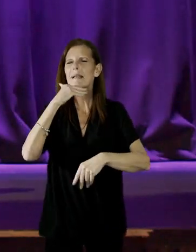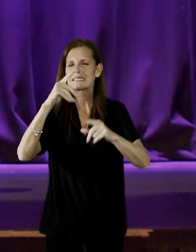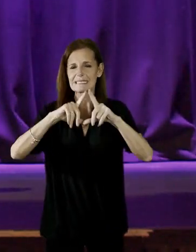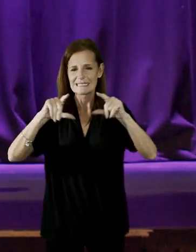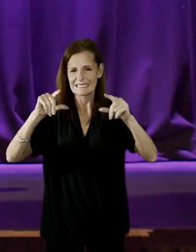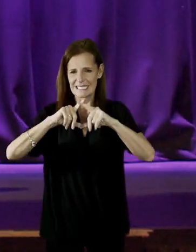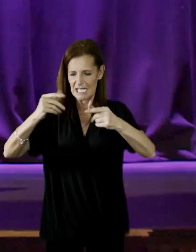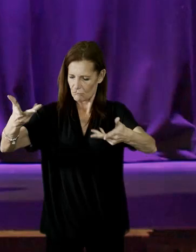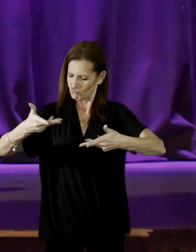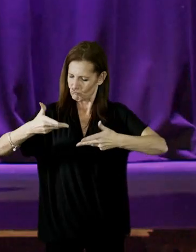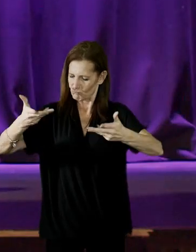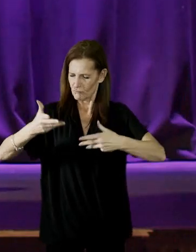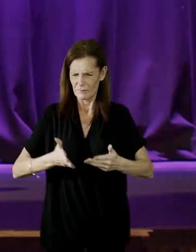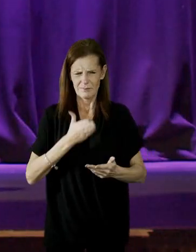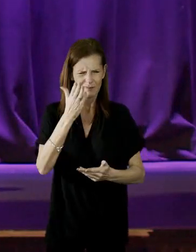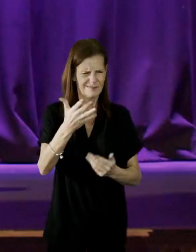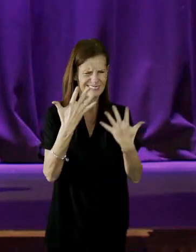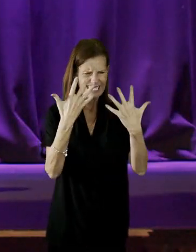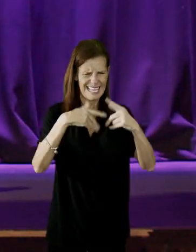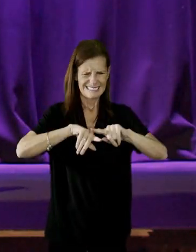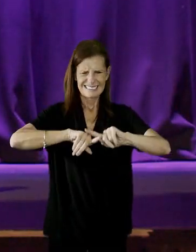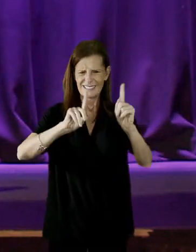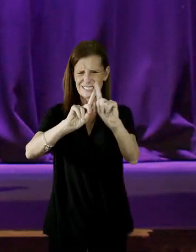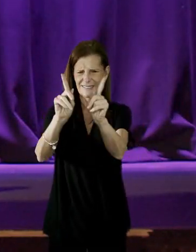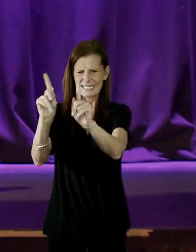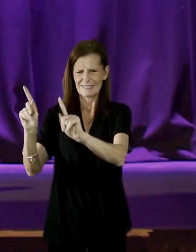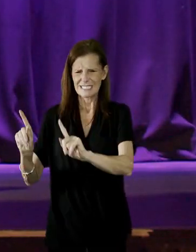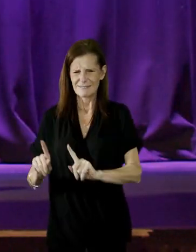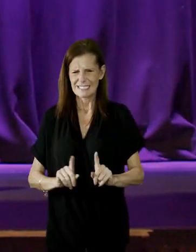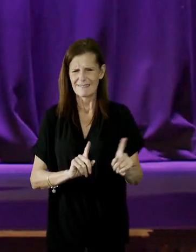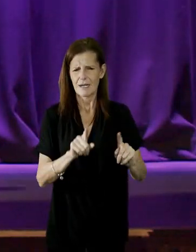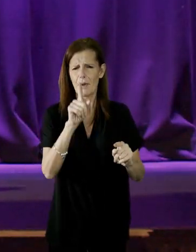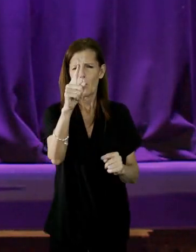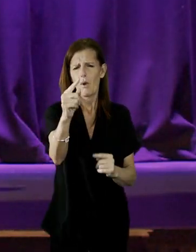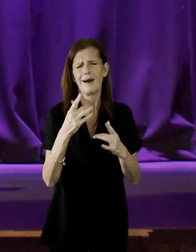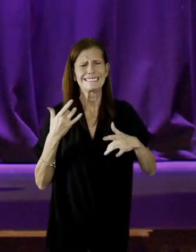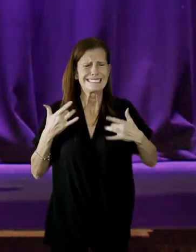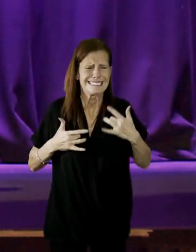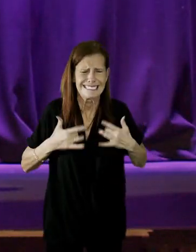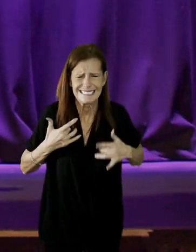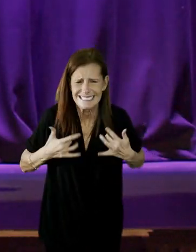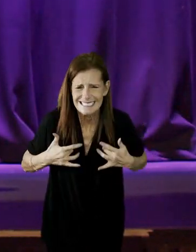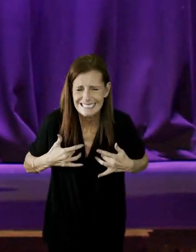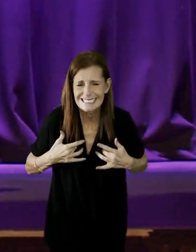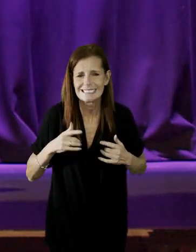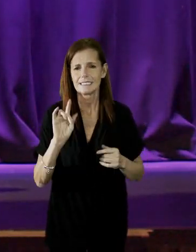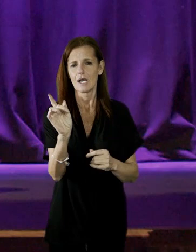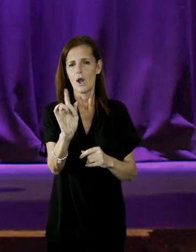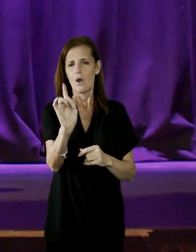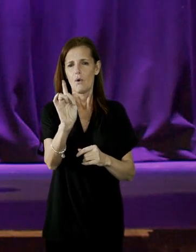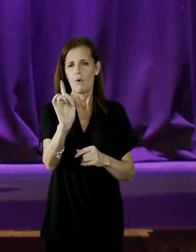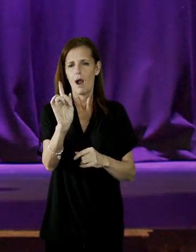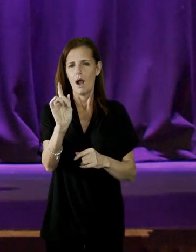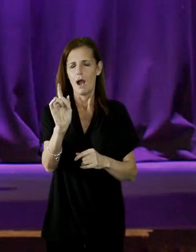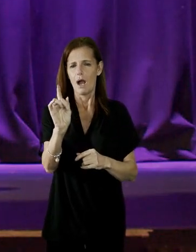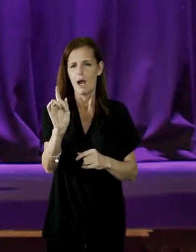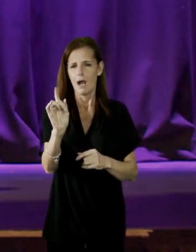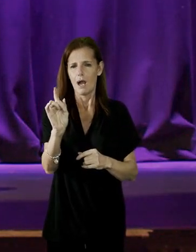different events over the 2 weeks. But the thing that we were most looking forward to was the goalball final.